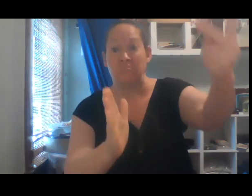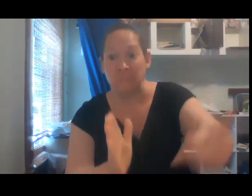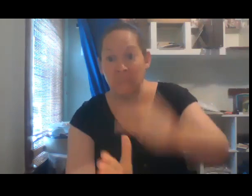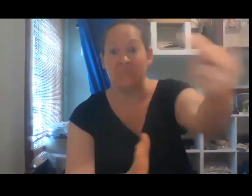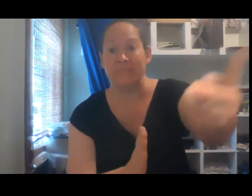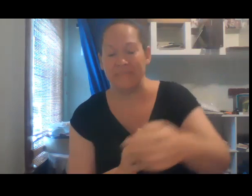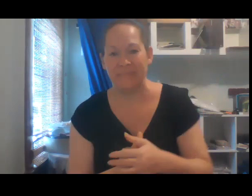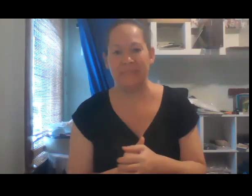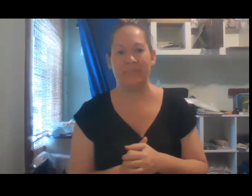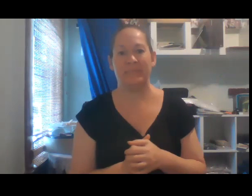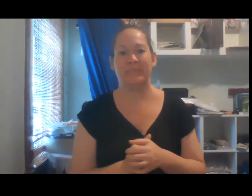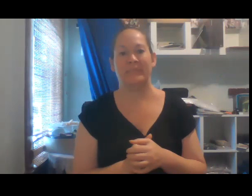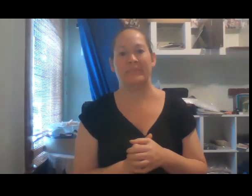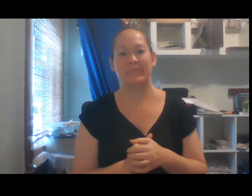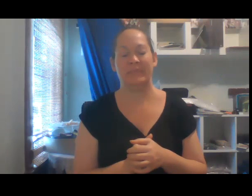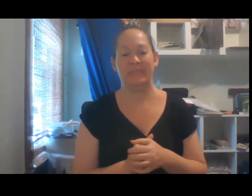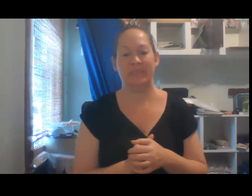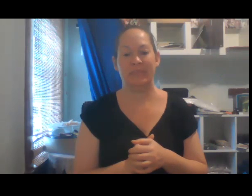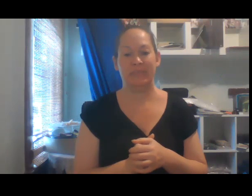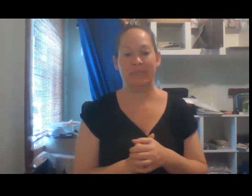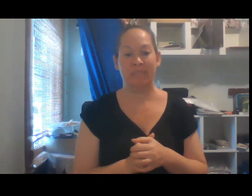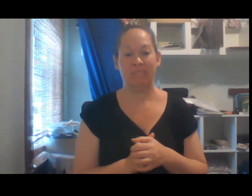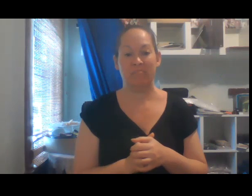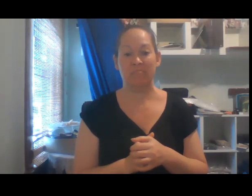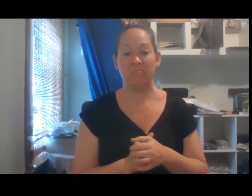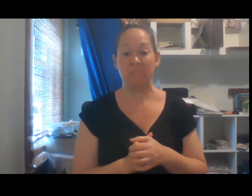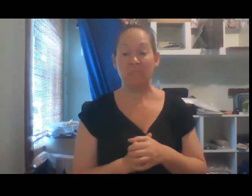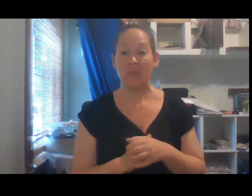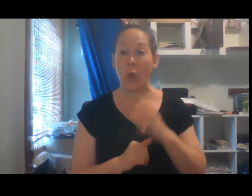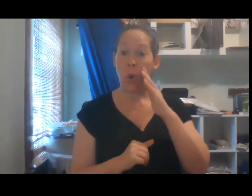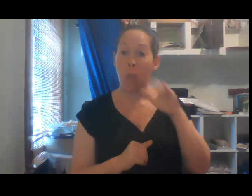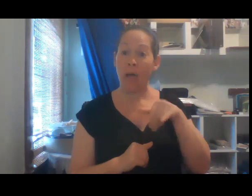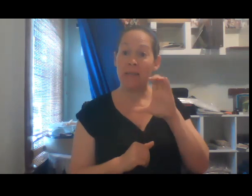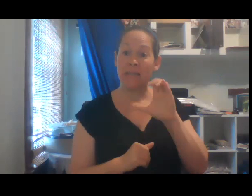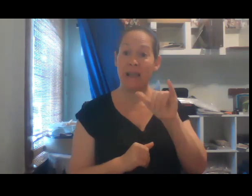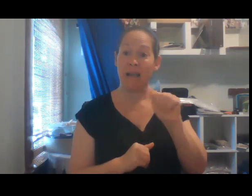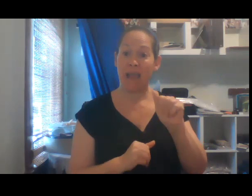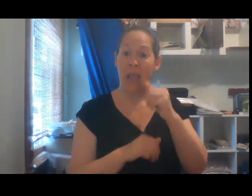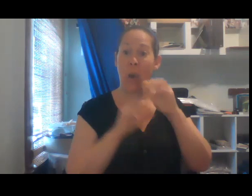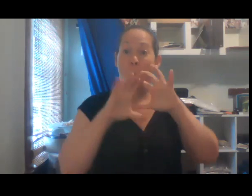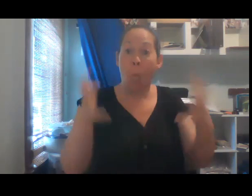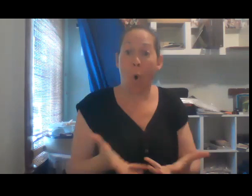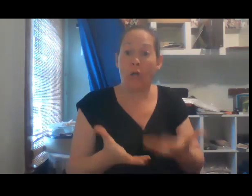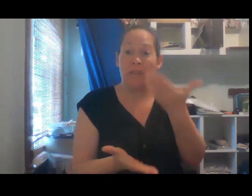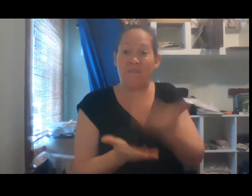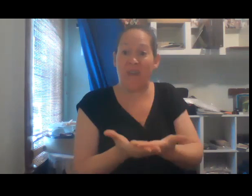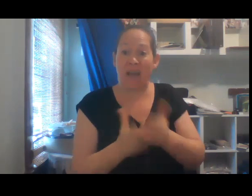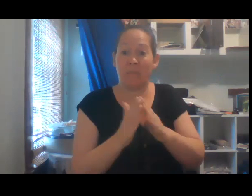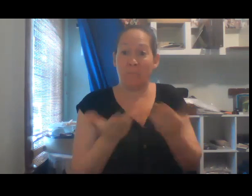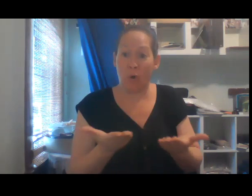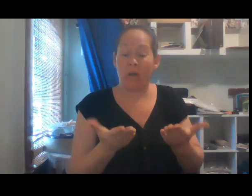All right. Actually, you can go to the CIA World Fact Book, a couple of different demographic